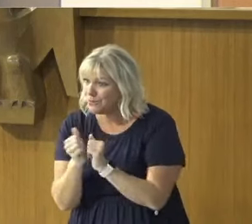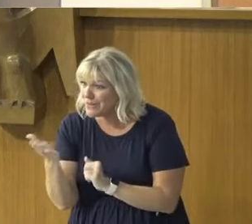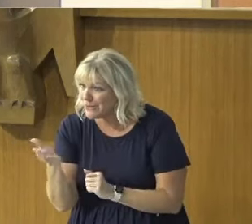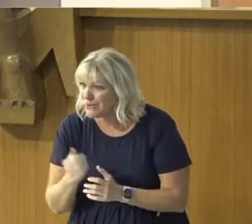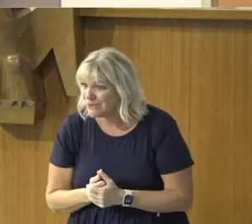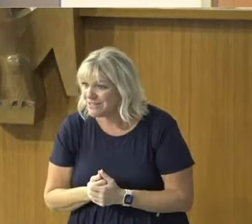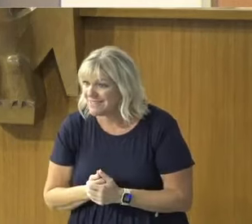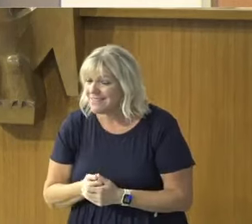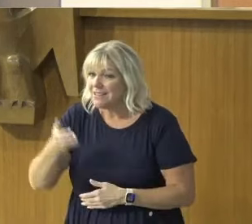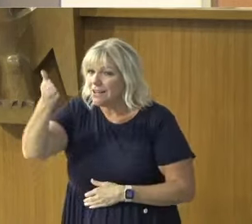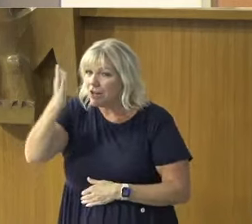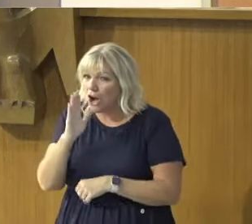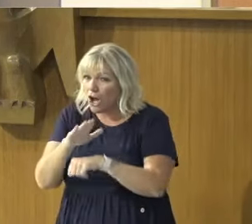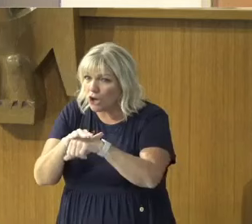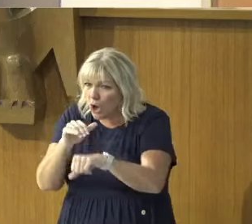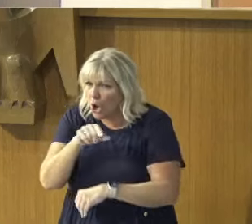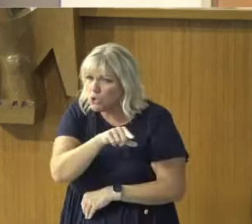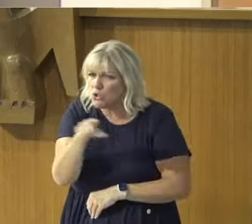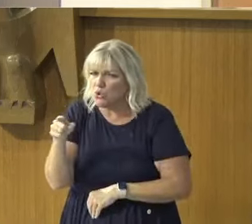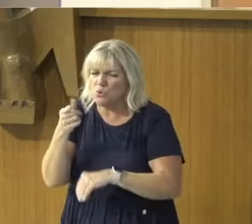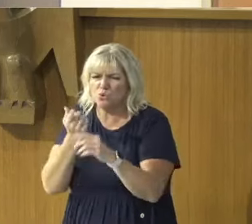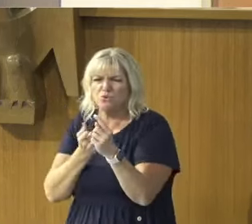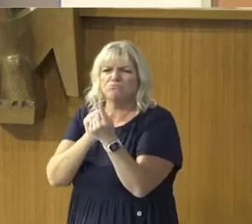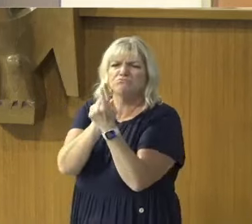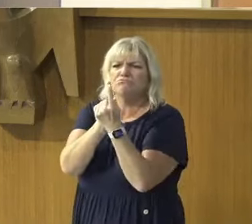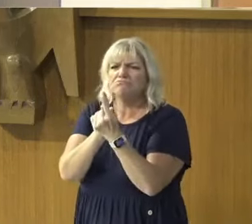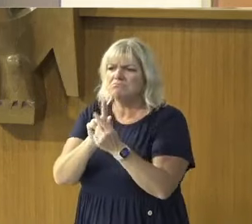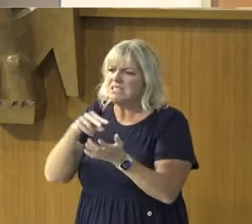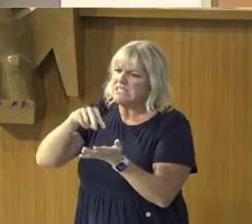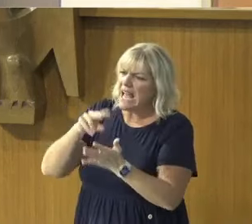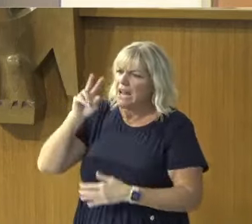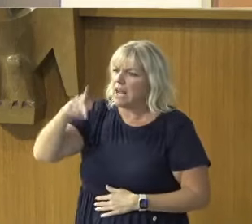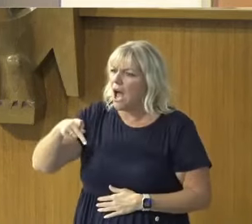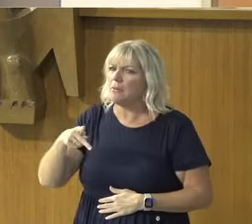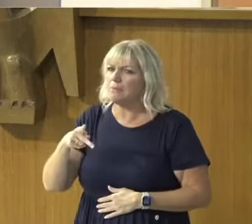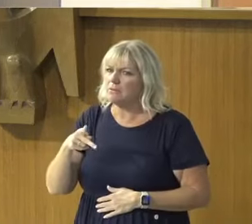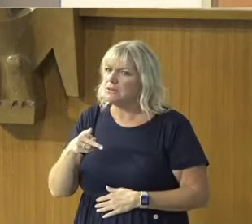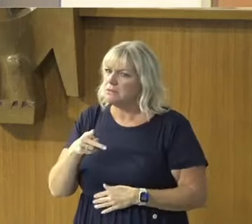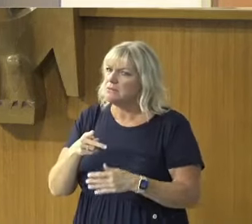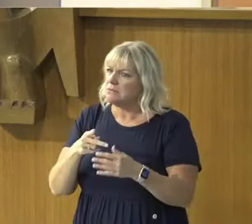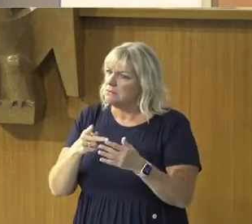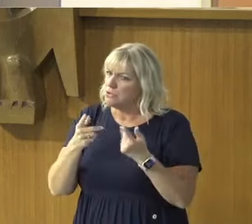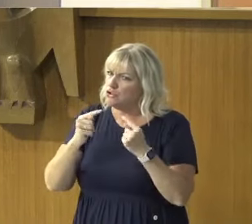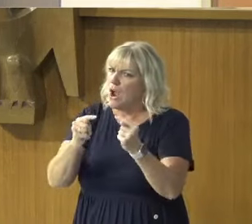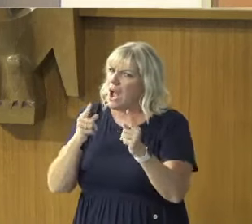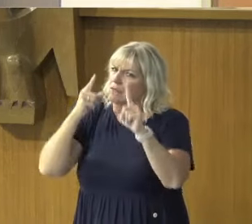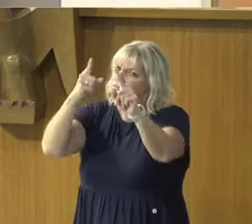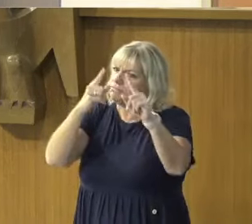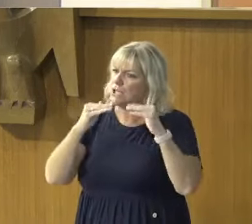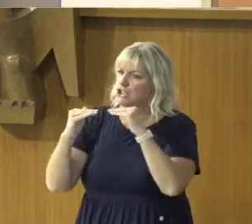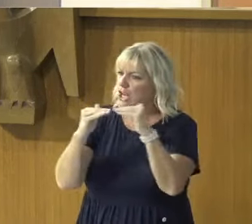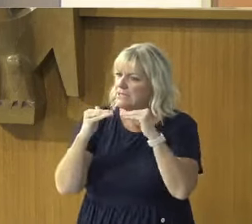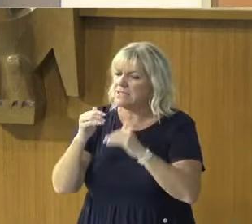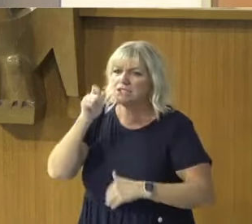God calls you to stand up to the pharaohs of this world, to pursue justice, to fight racism, to face